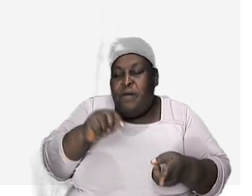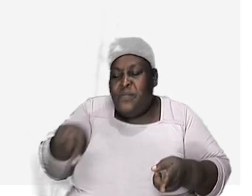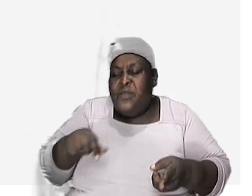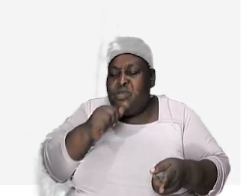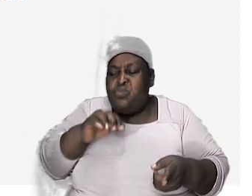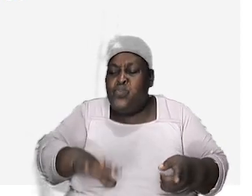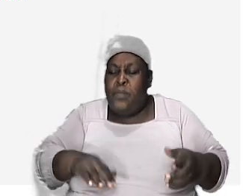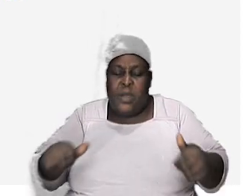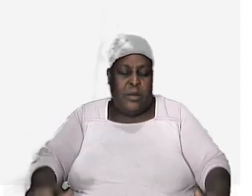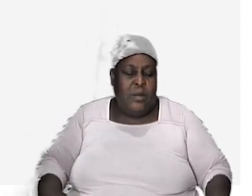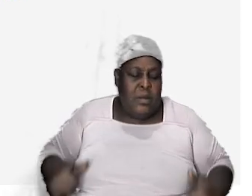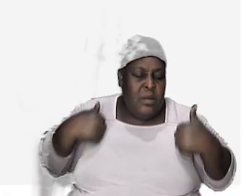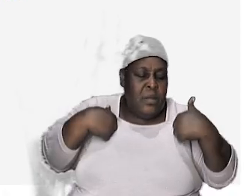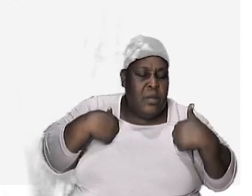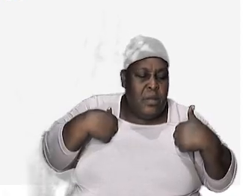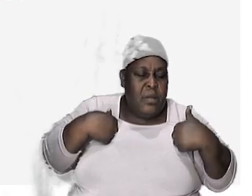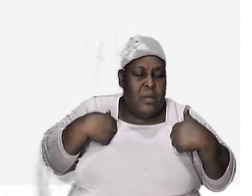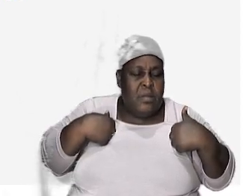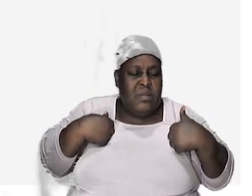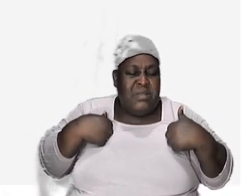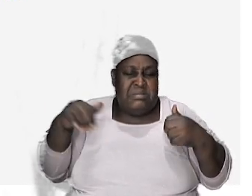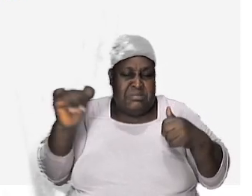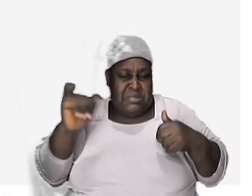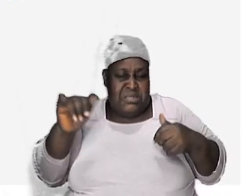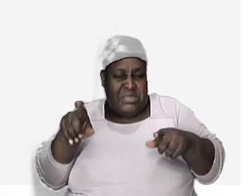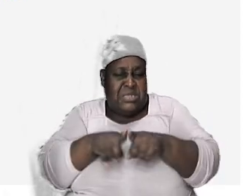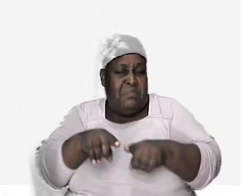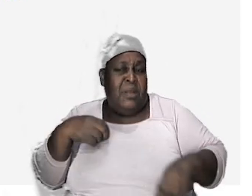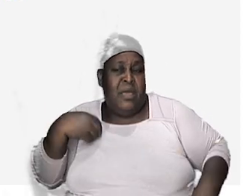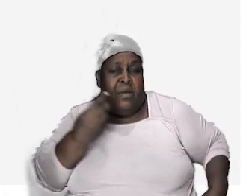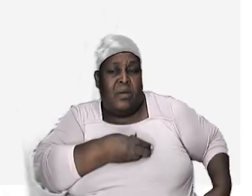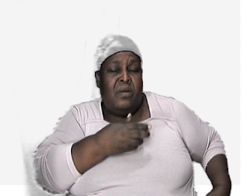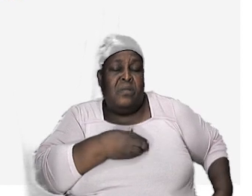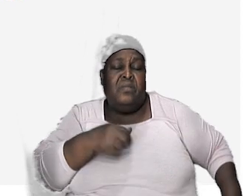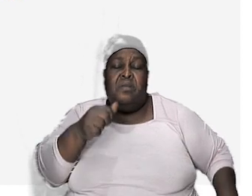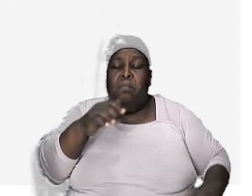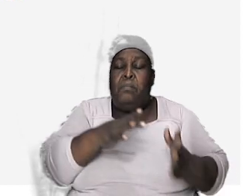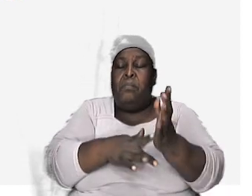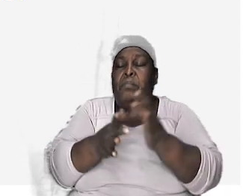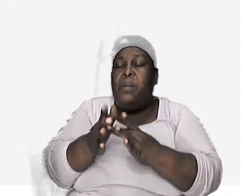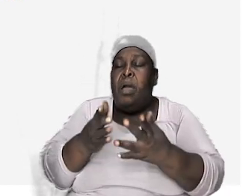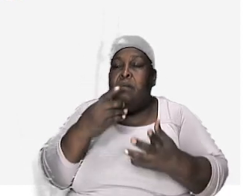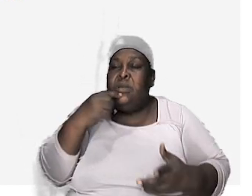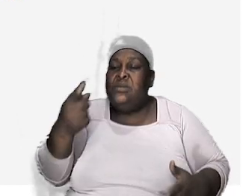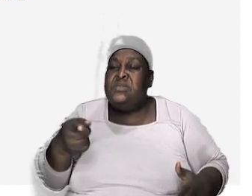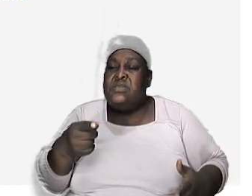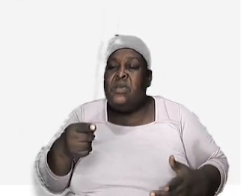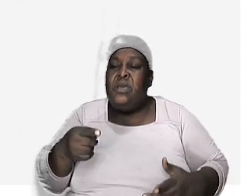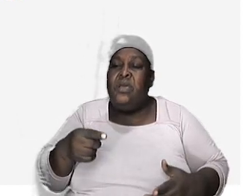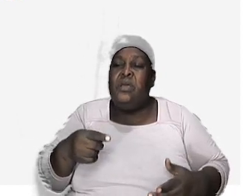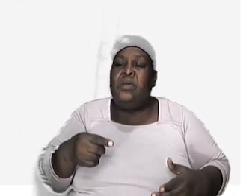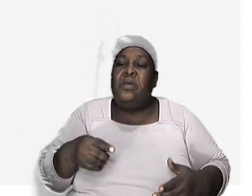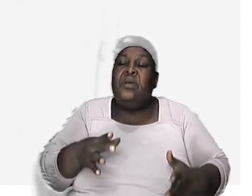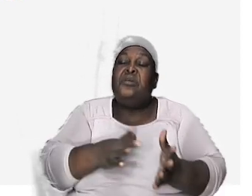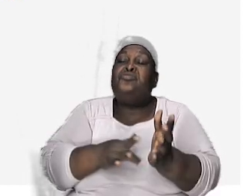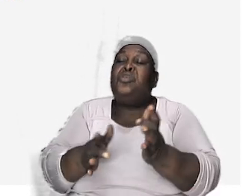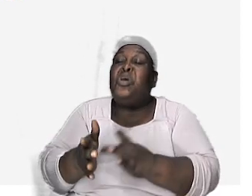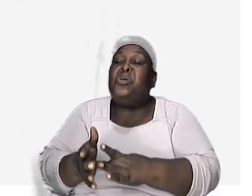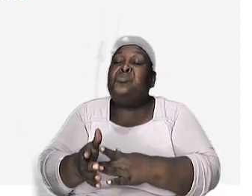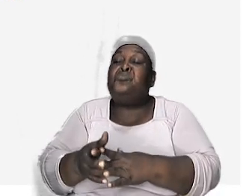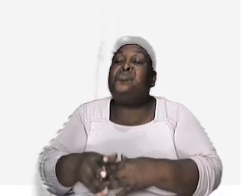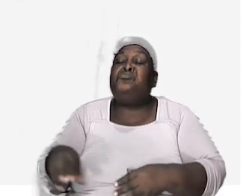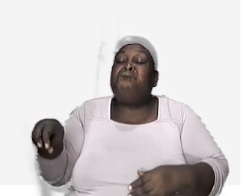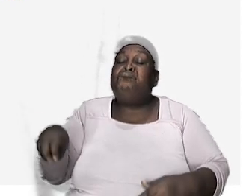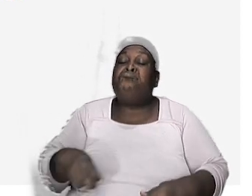that you're going to realize that are similar to ours. The Bible said that in St. John 34, that Jesus was traveling from Judea